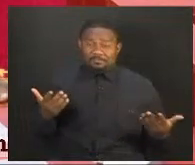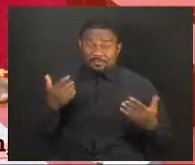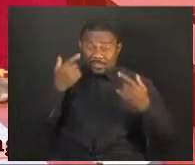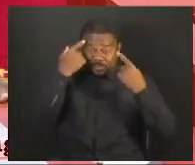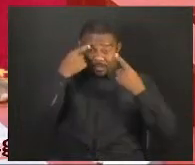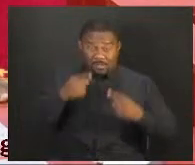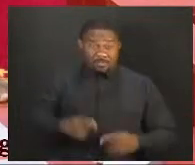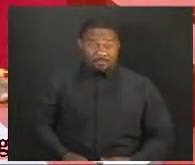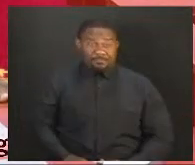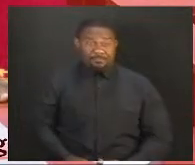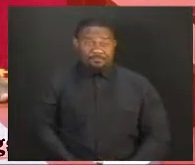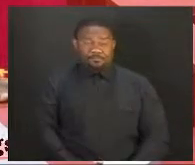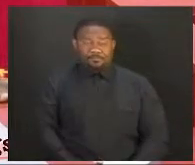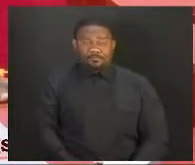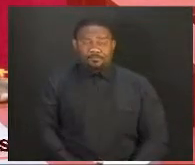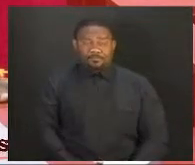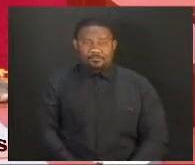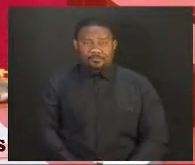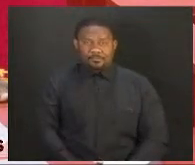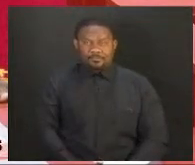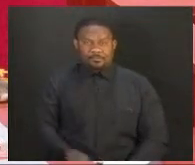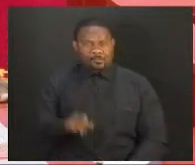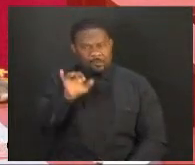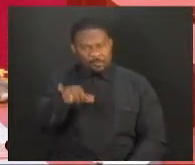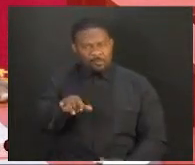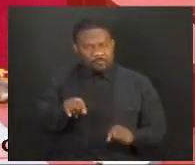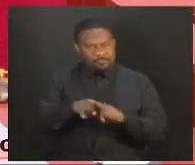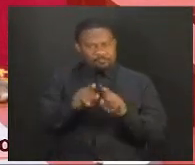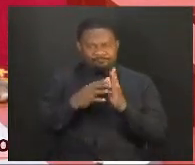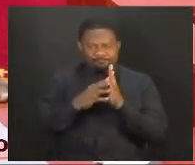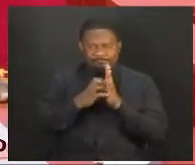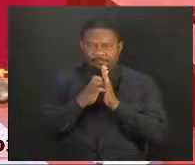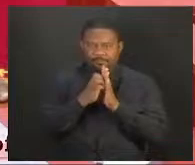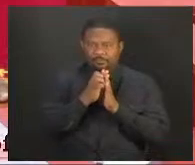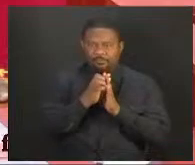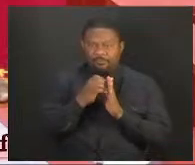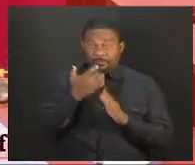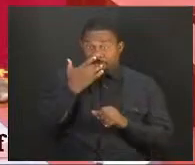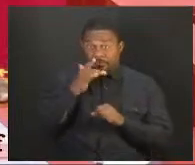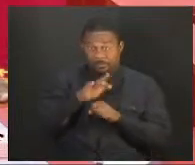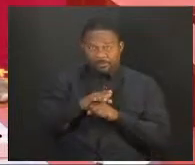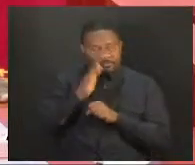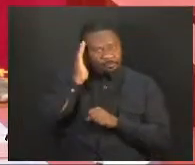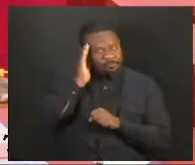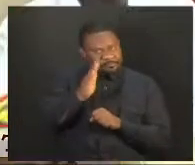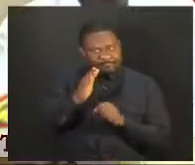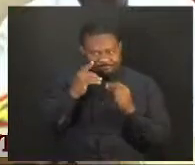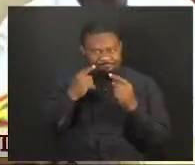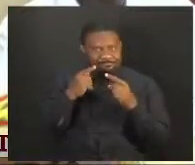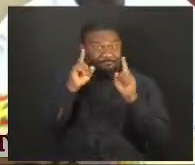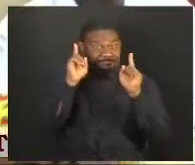Speaker, that is cancerous. But I can assure you, we will fix it.